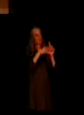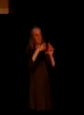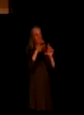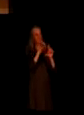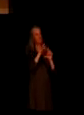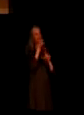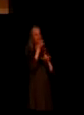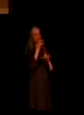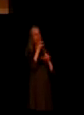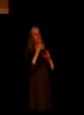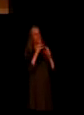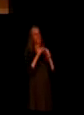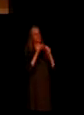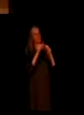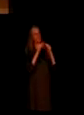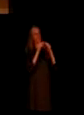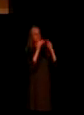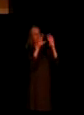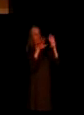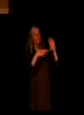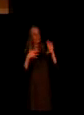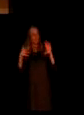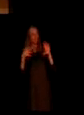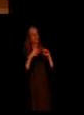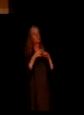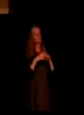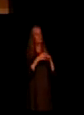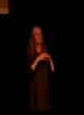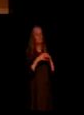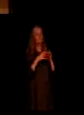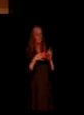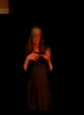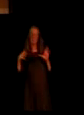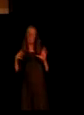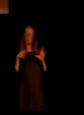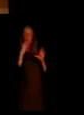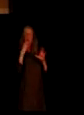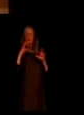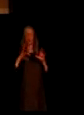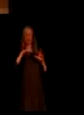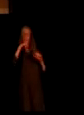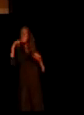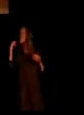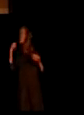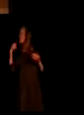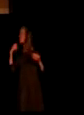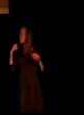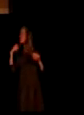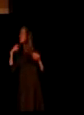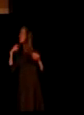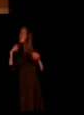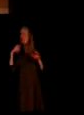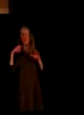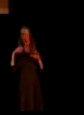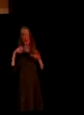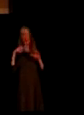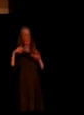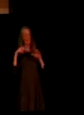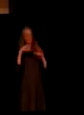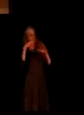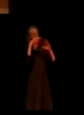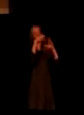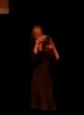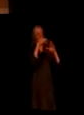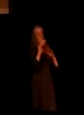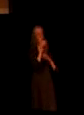water availability. And so you can go from hot, dry to the Amazon is up here,